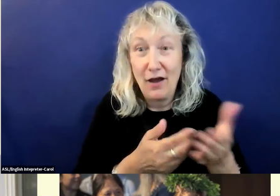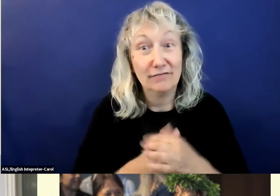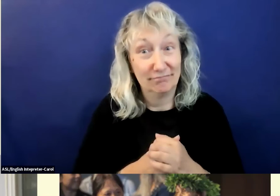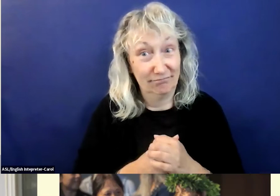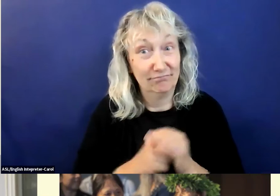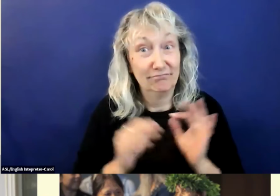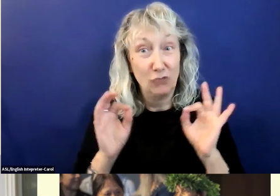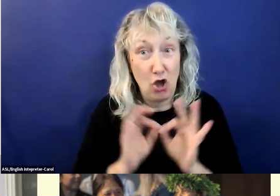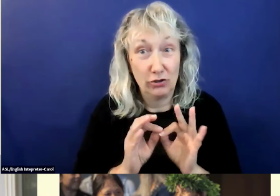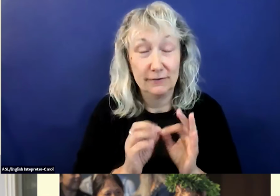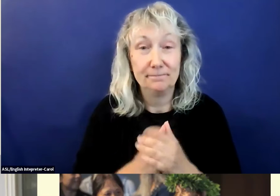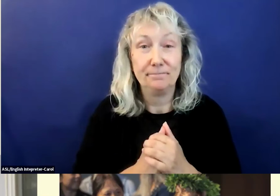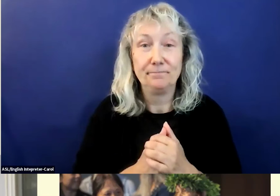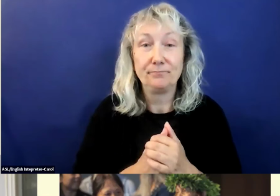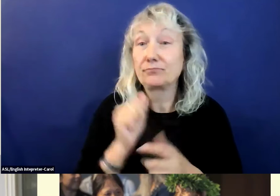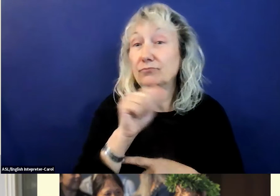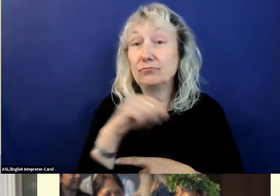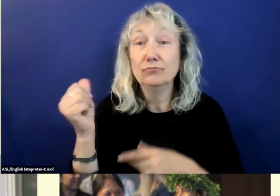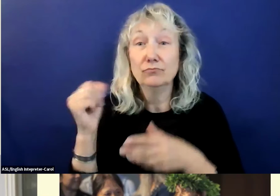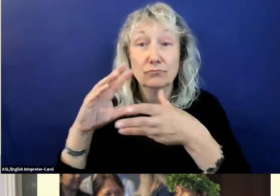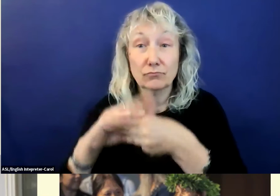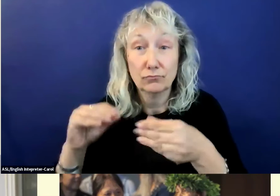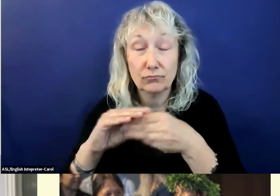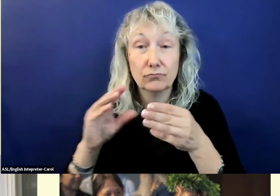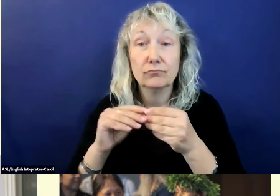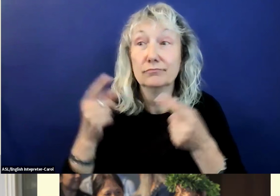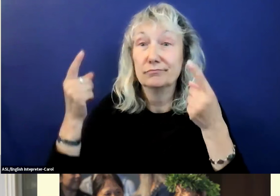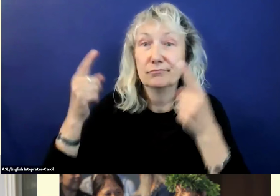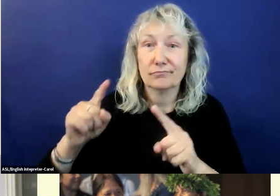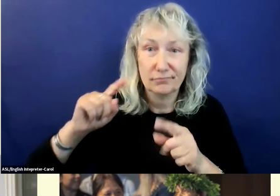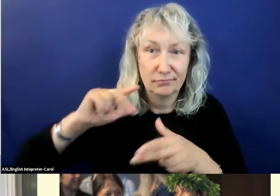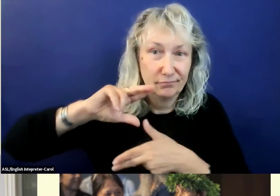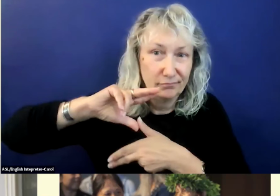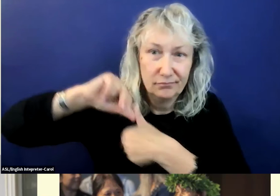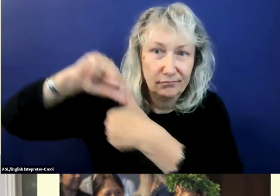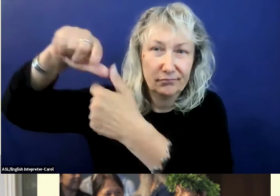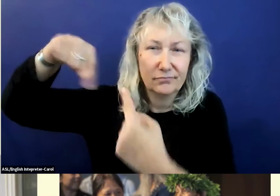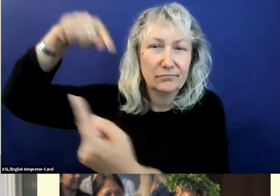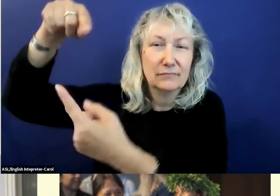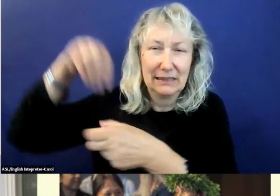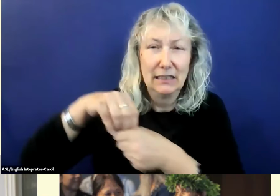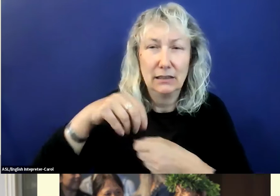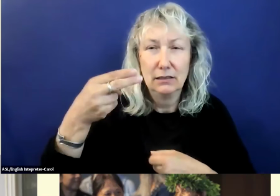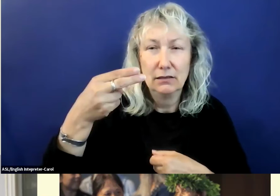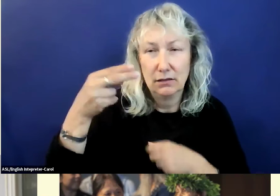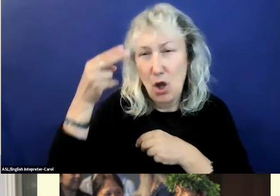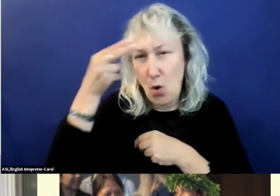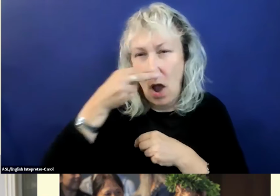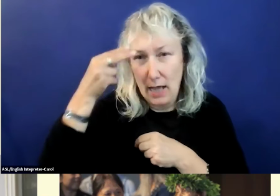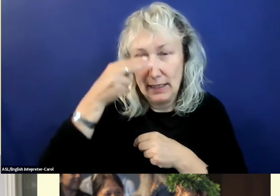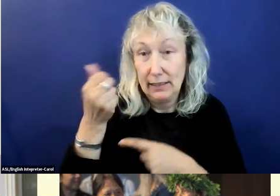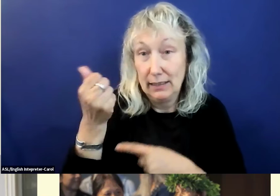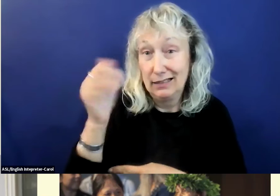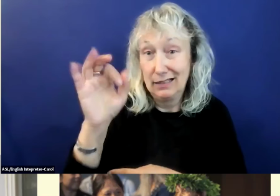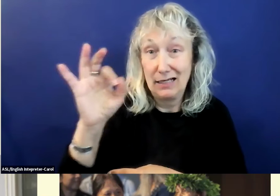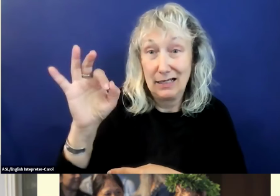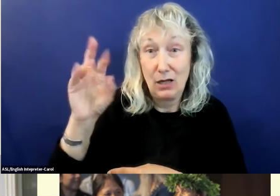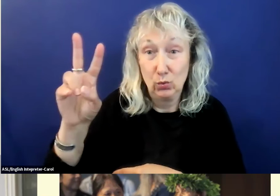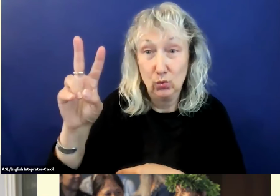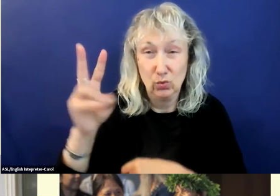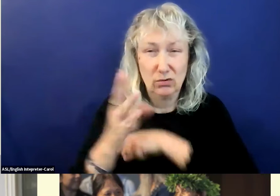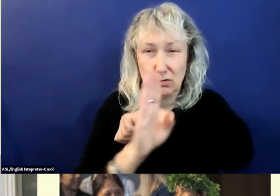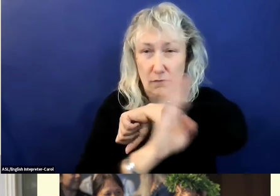to share, it's a Hurricane Inaki that happened in Kauai, Hawaii in 1992 of